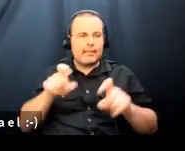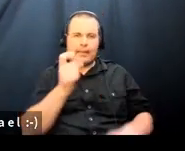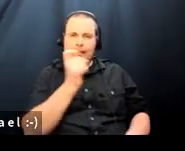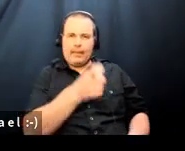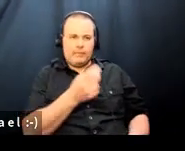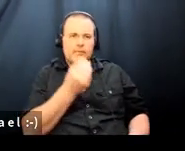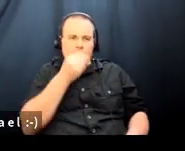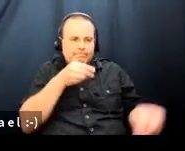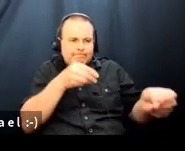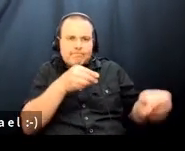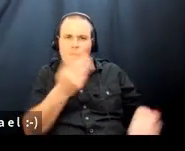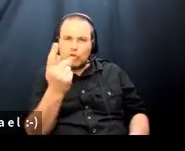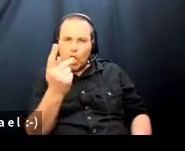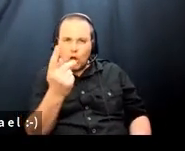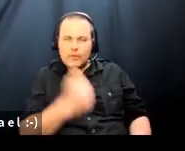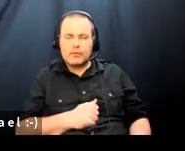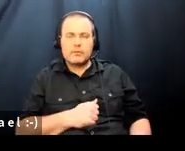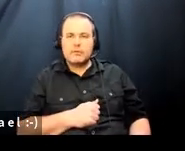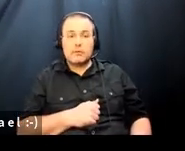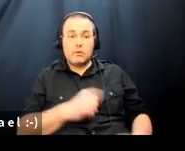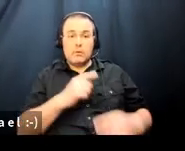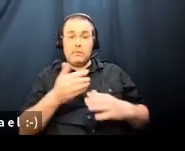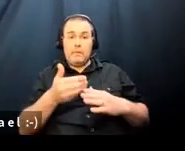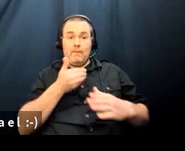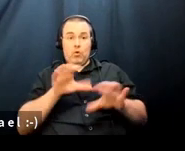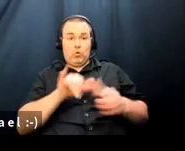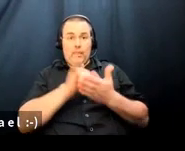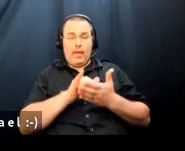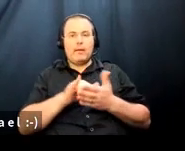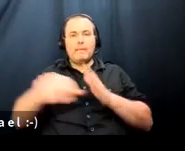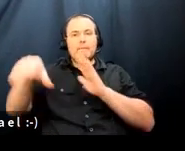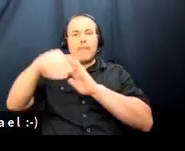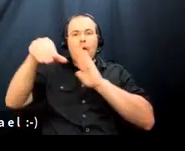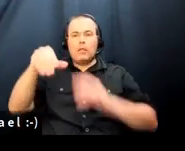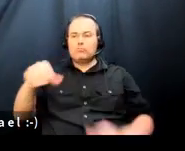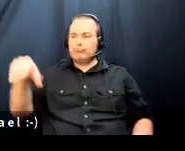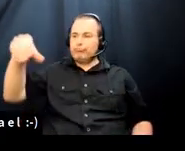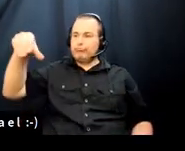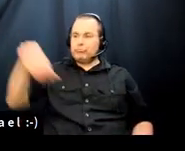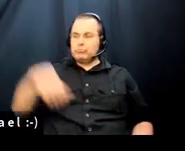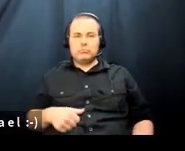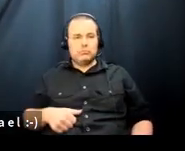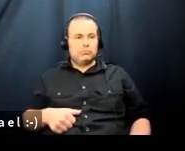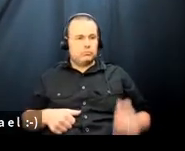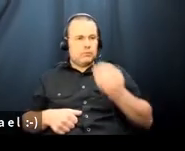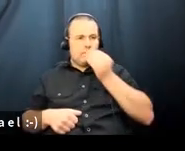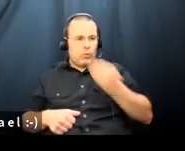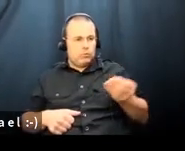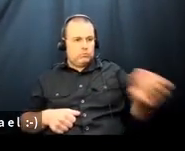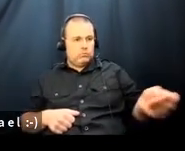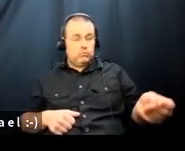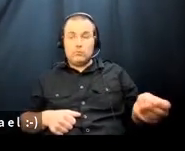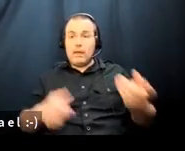pellets. And when he did it, he rang a bell. And it got so that when the